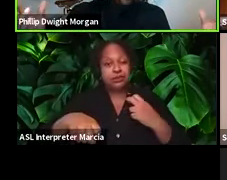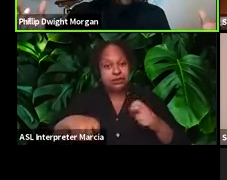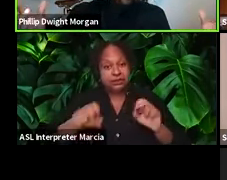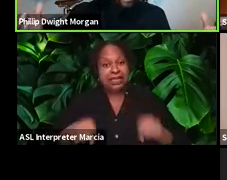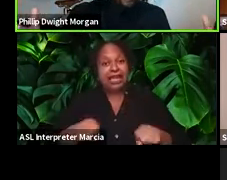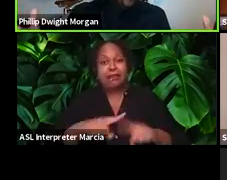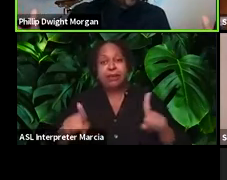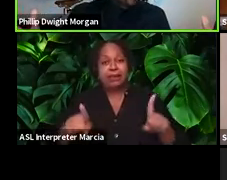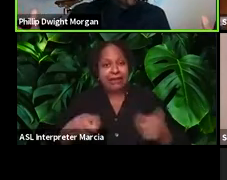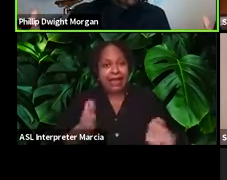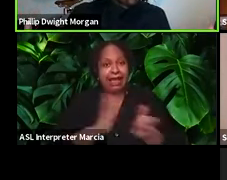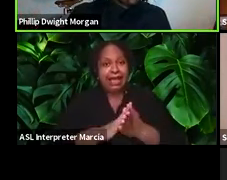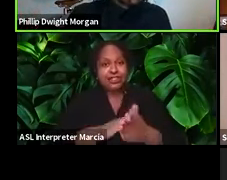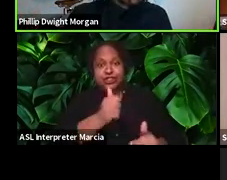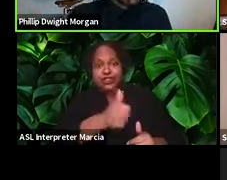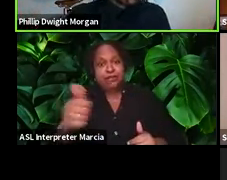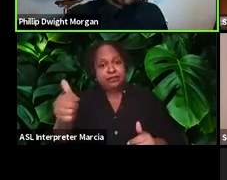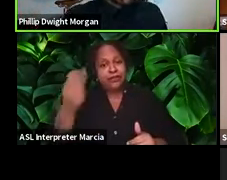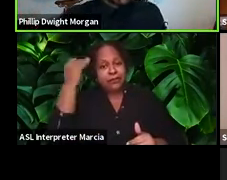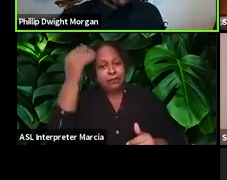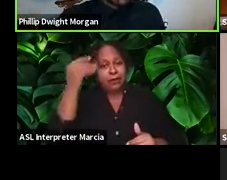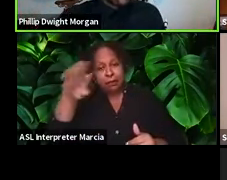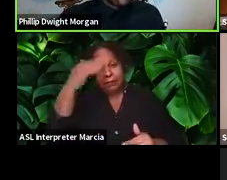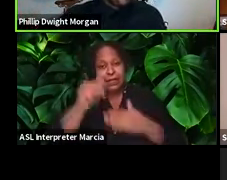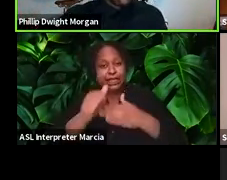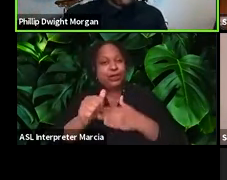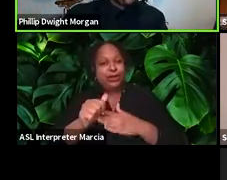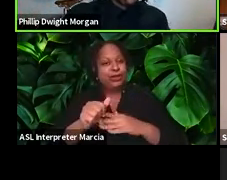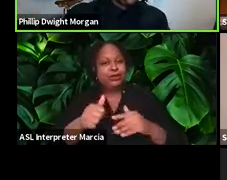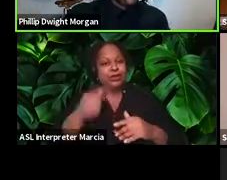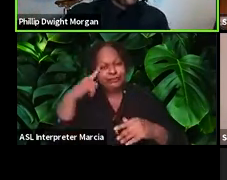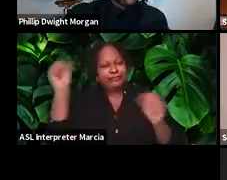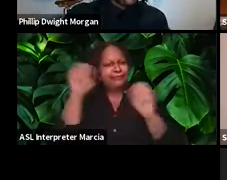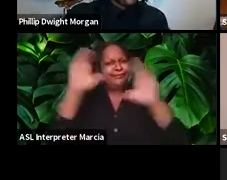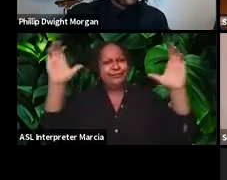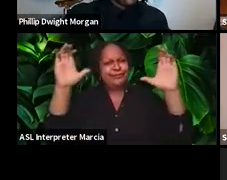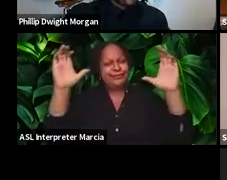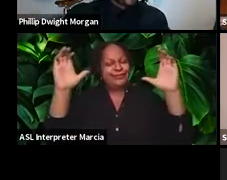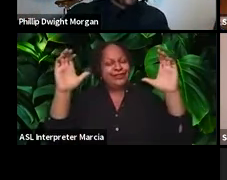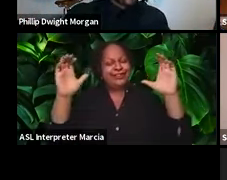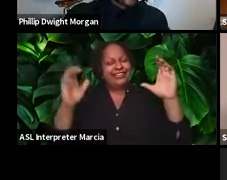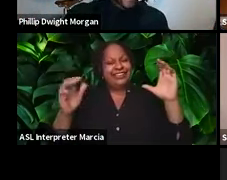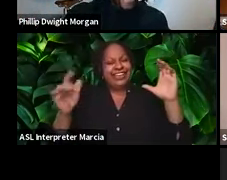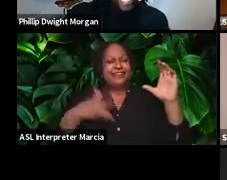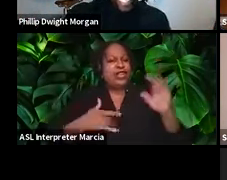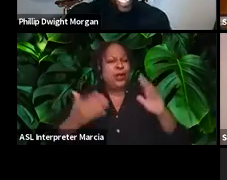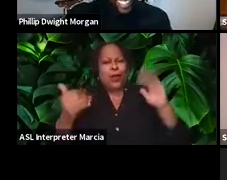gives you hope when it comes to Black leadership? Okay, I'm gonna go first.